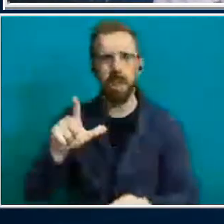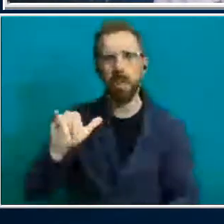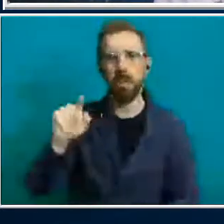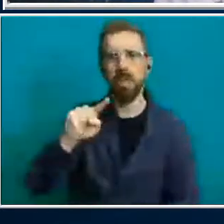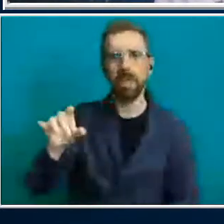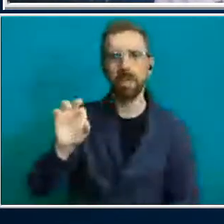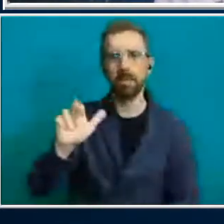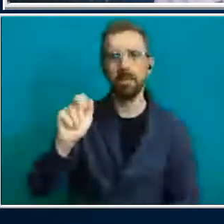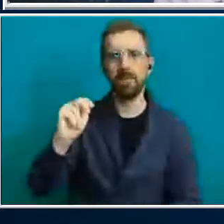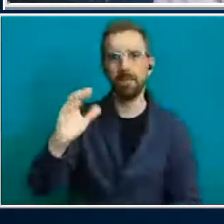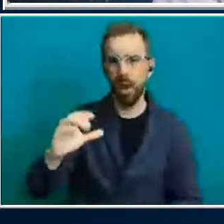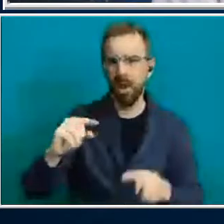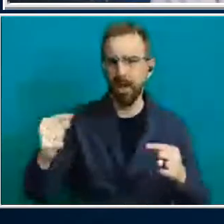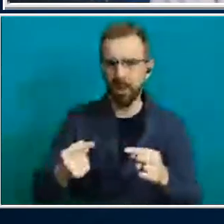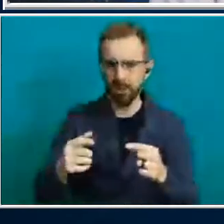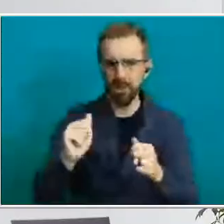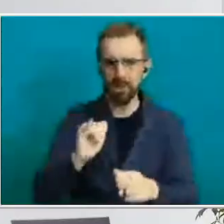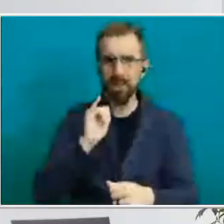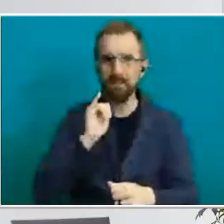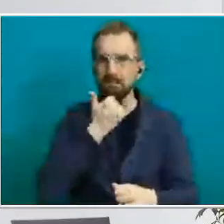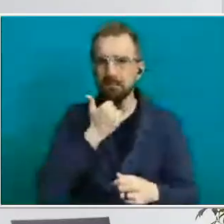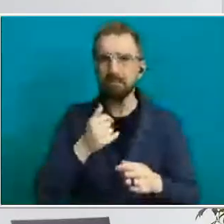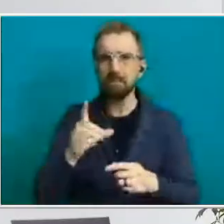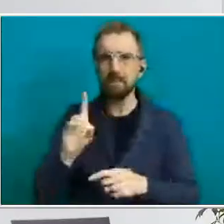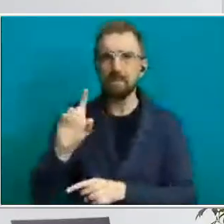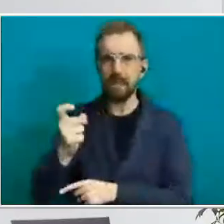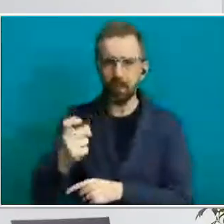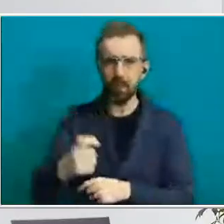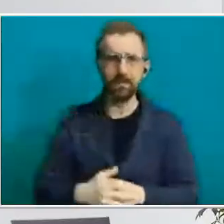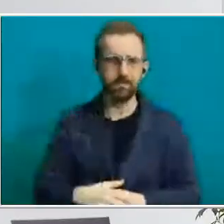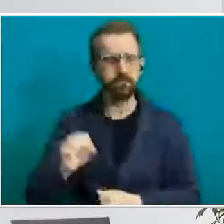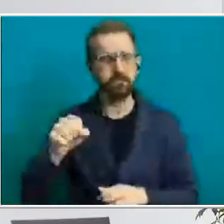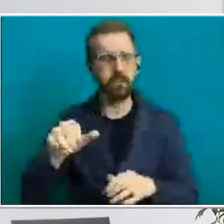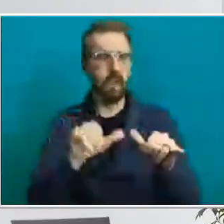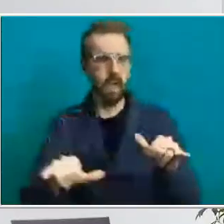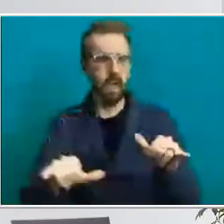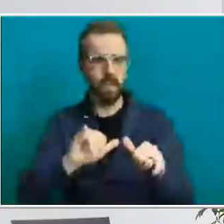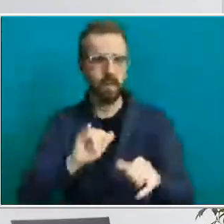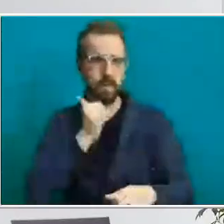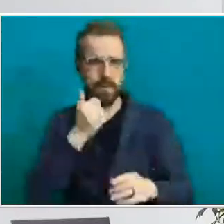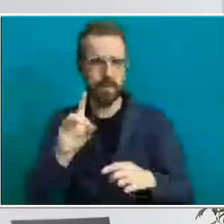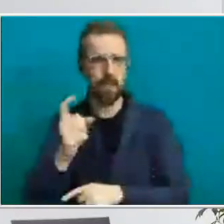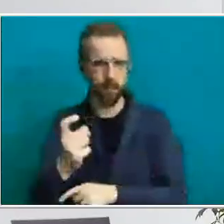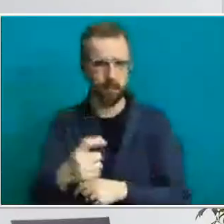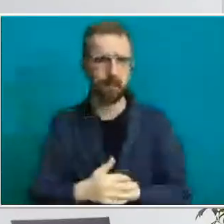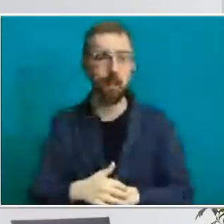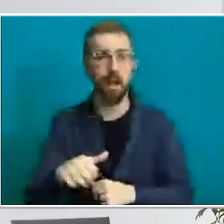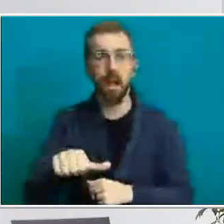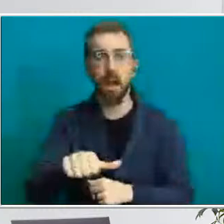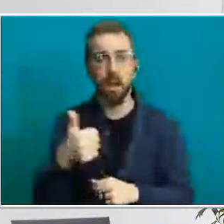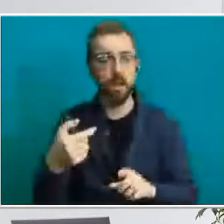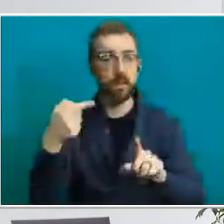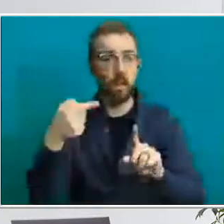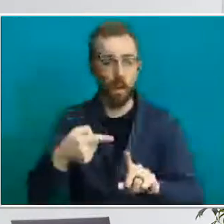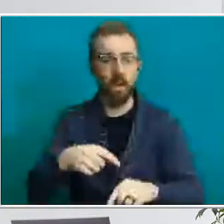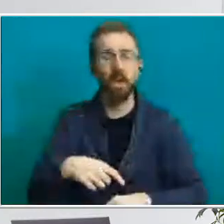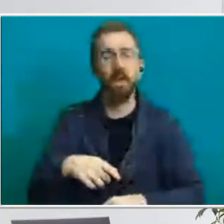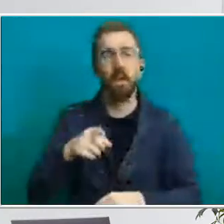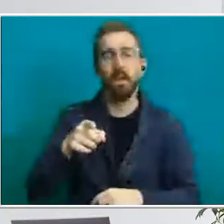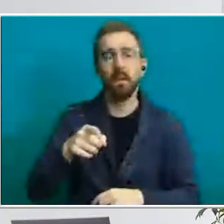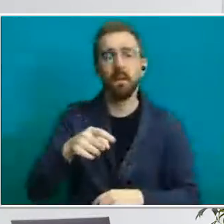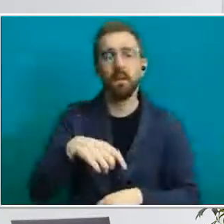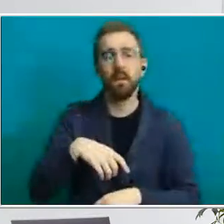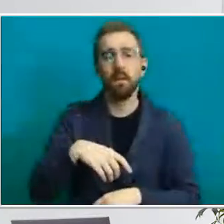can be easily misdiagnosed. Yeah, it's a very common one to be misdiagnosed. And another point there is there's actually an OB-GYN doctor